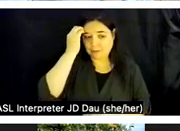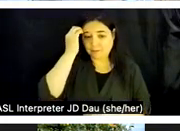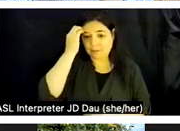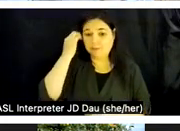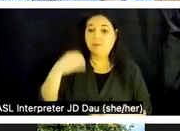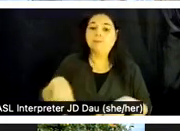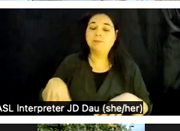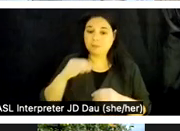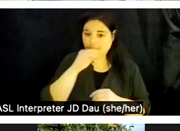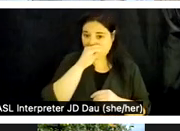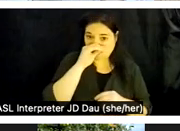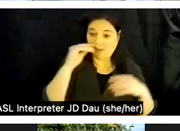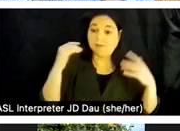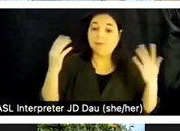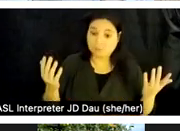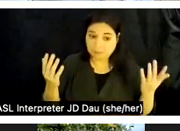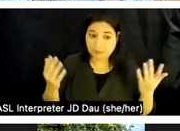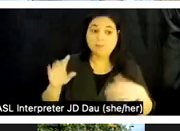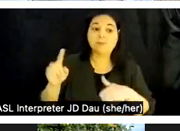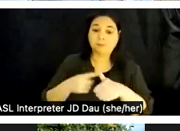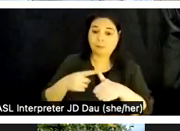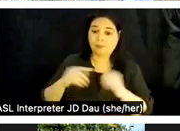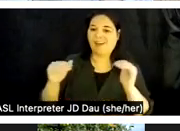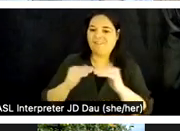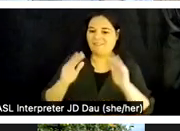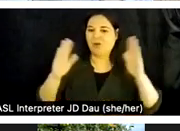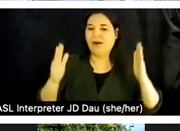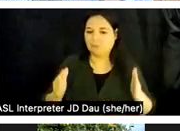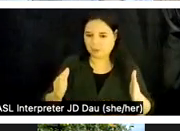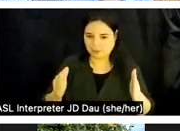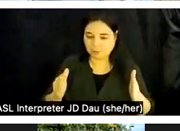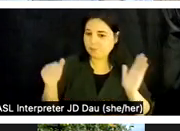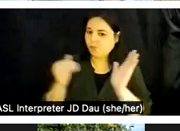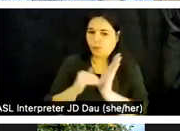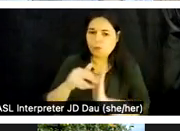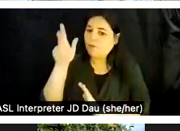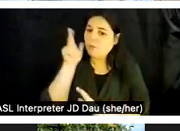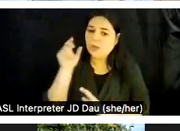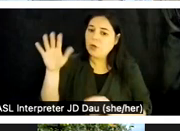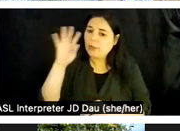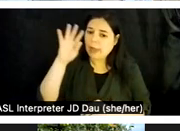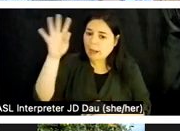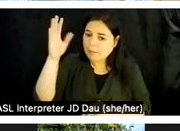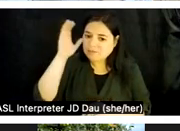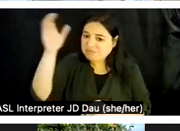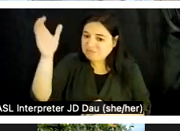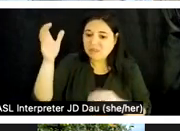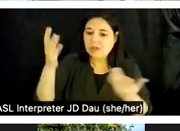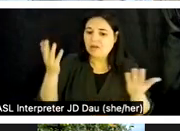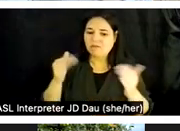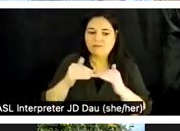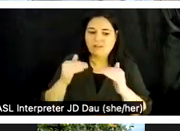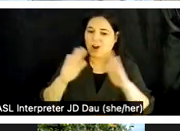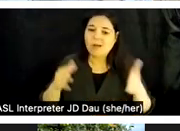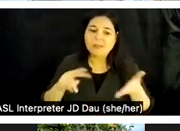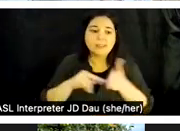starting point is like, what is fair housing? I think so often we hear this concept that, oh, fair housing just means